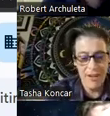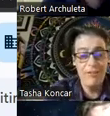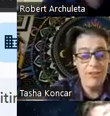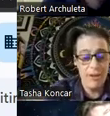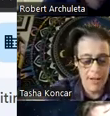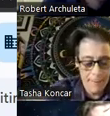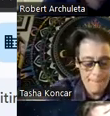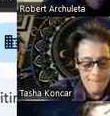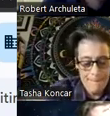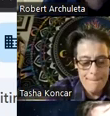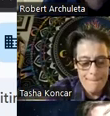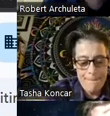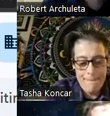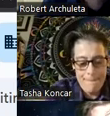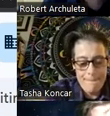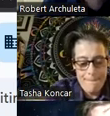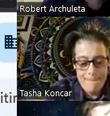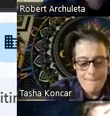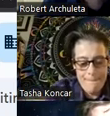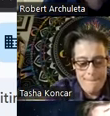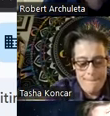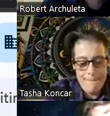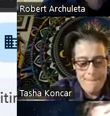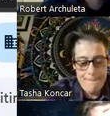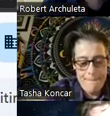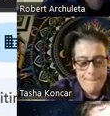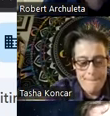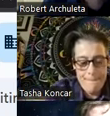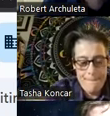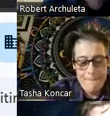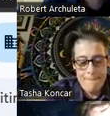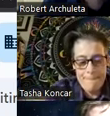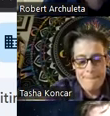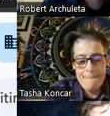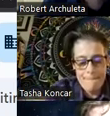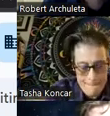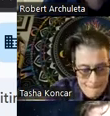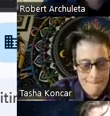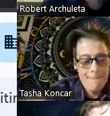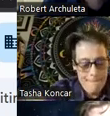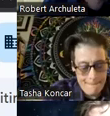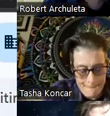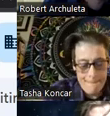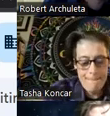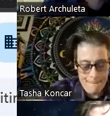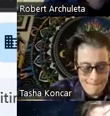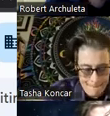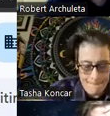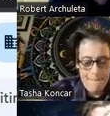Yeah, if I confused anybody. There was some like in J and H, I think in Article